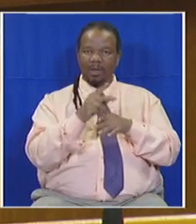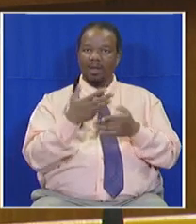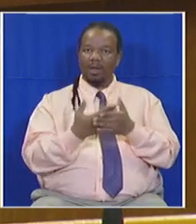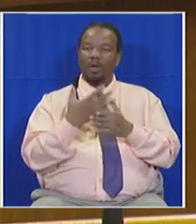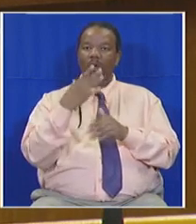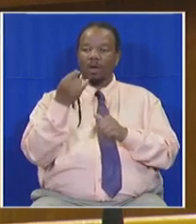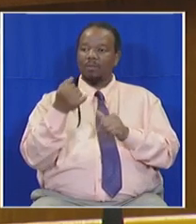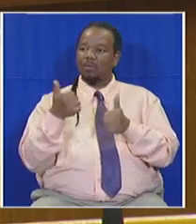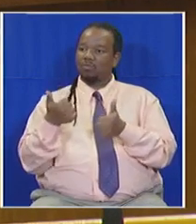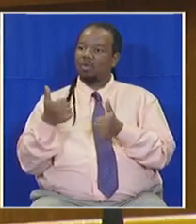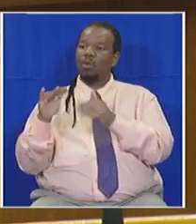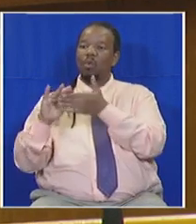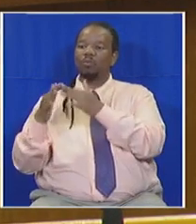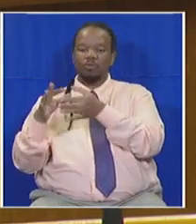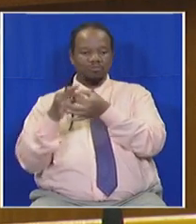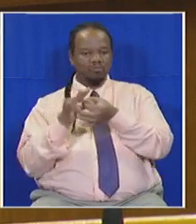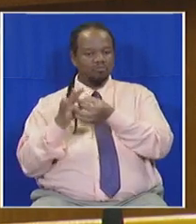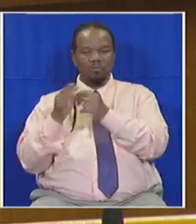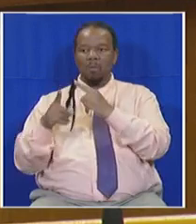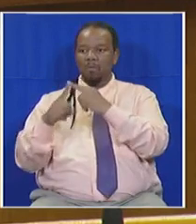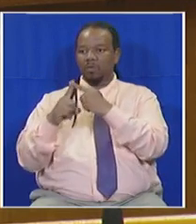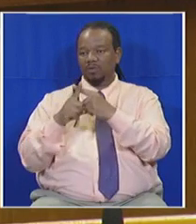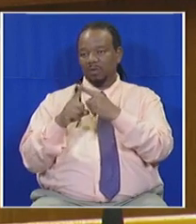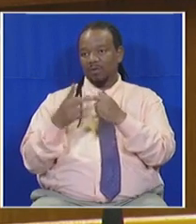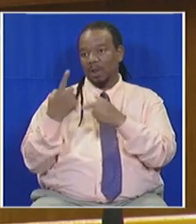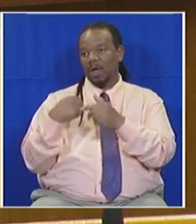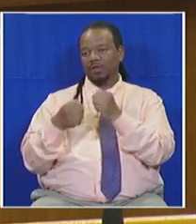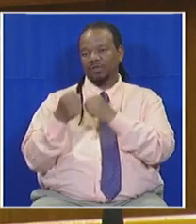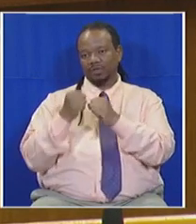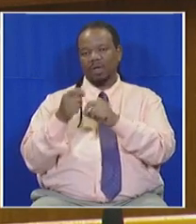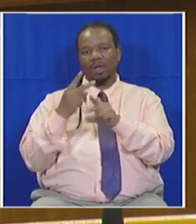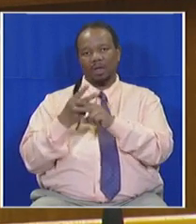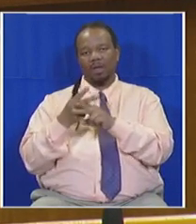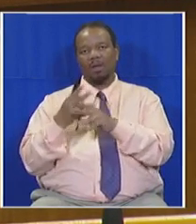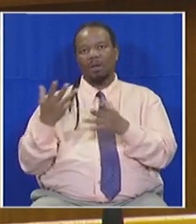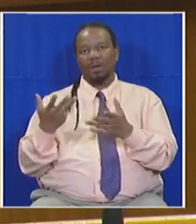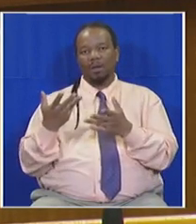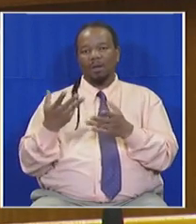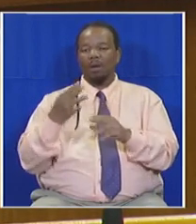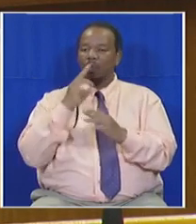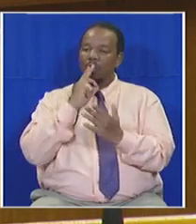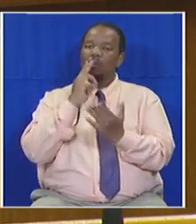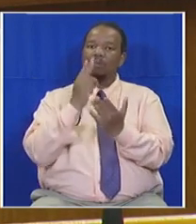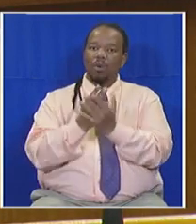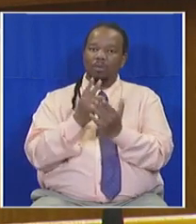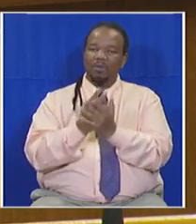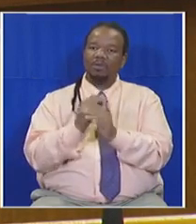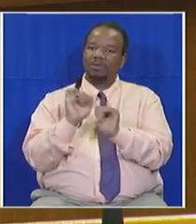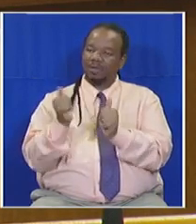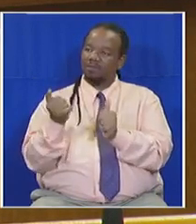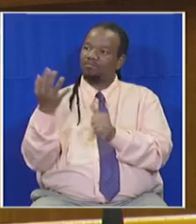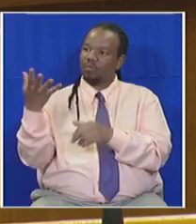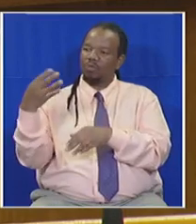positive community experiences. During last year's budget vote speech, we promised to create more participation